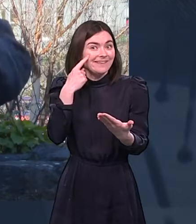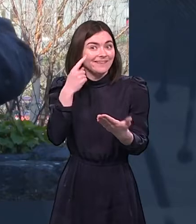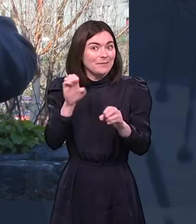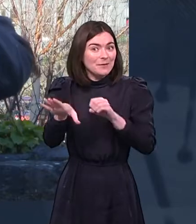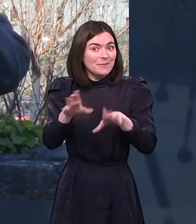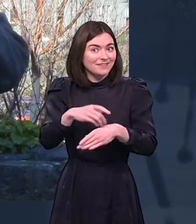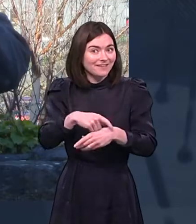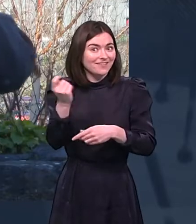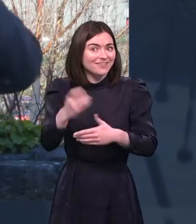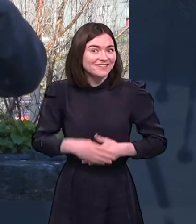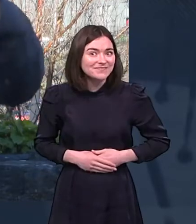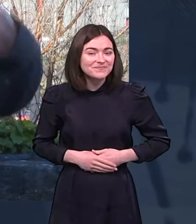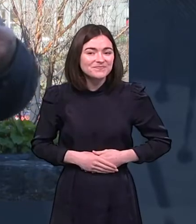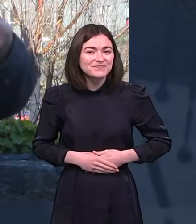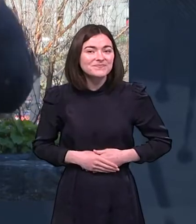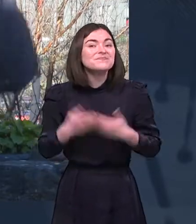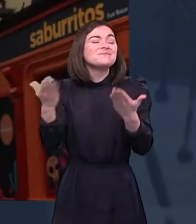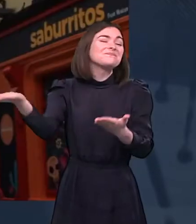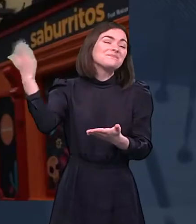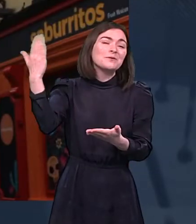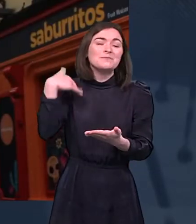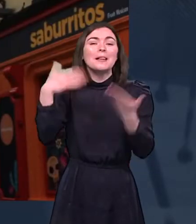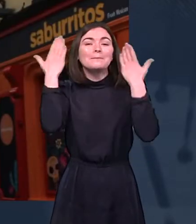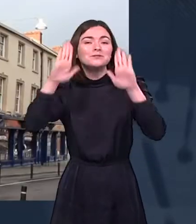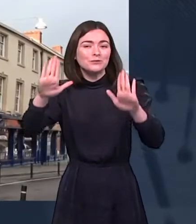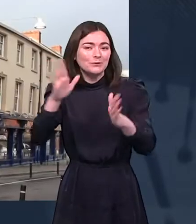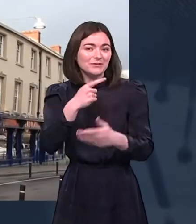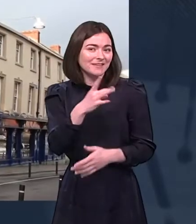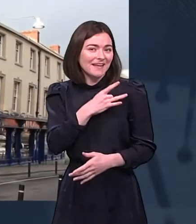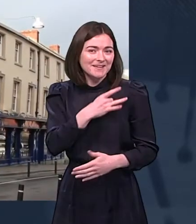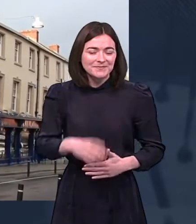come back and visit again. So come with me and let me show you around.